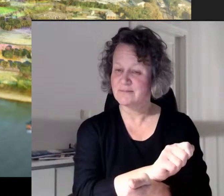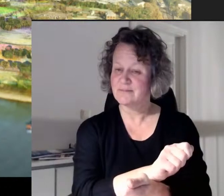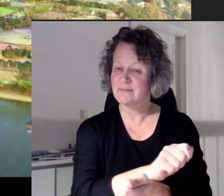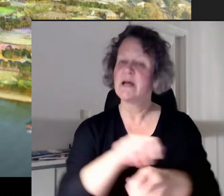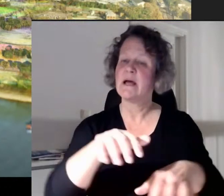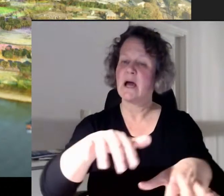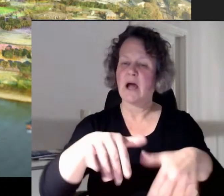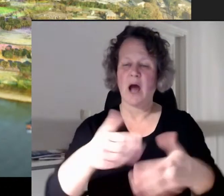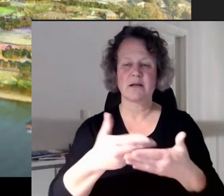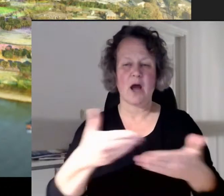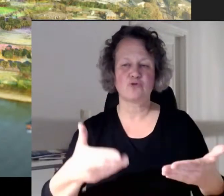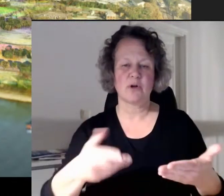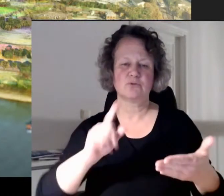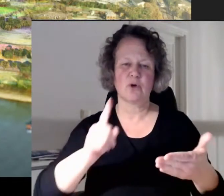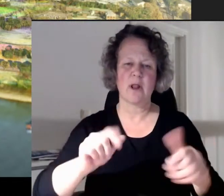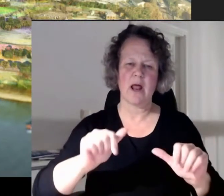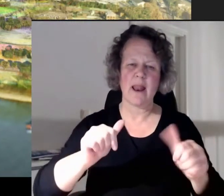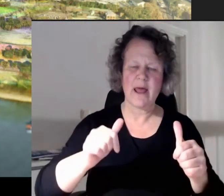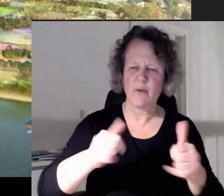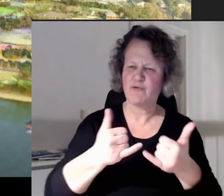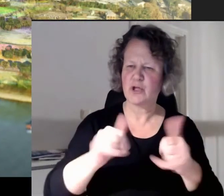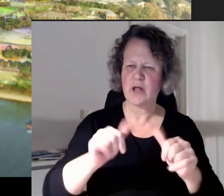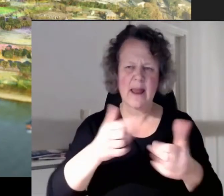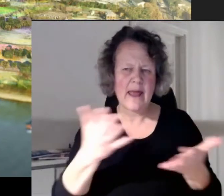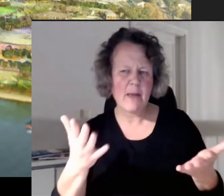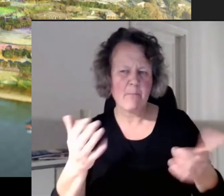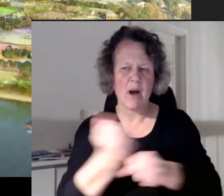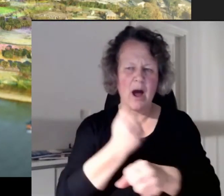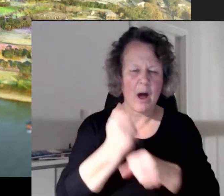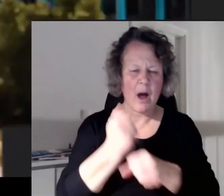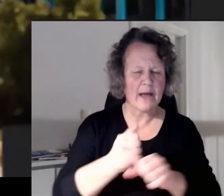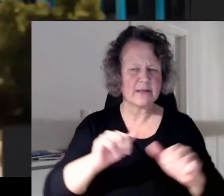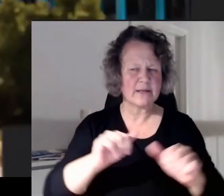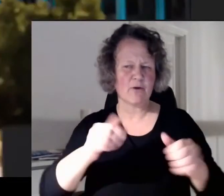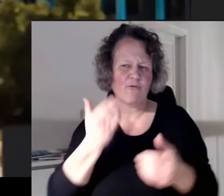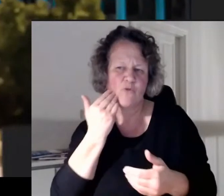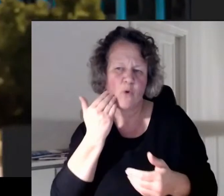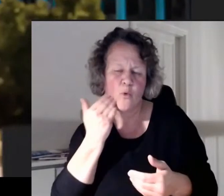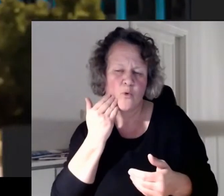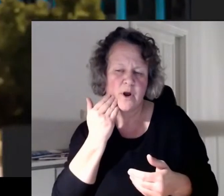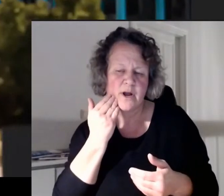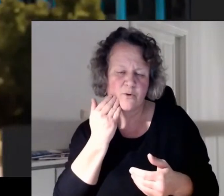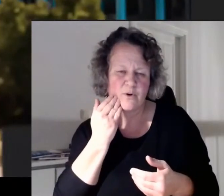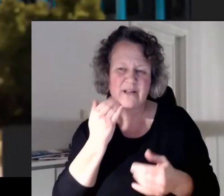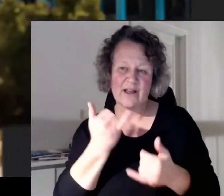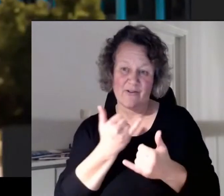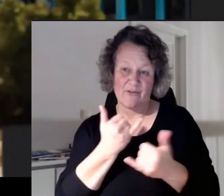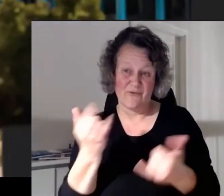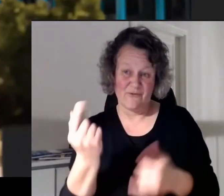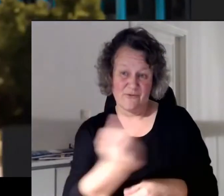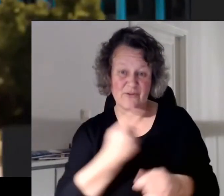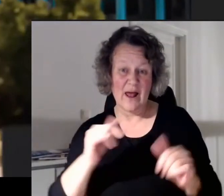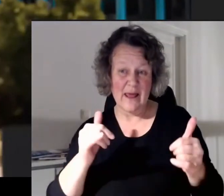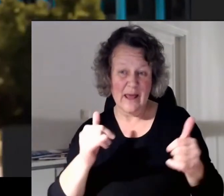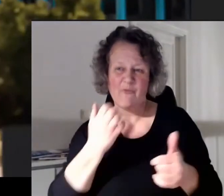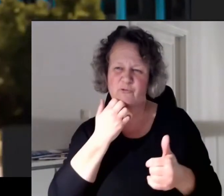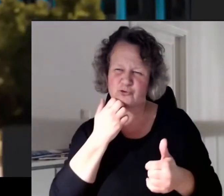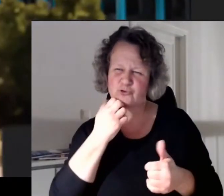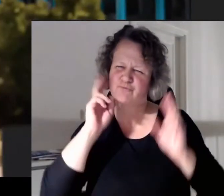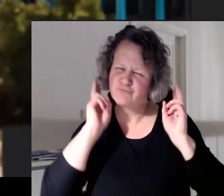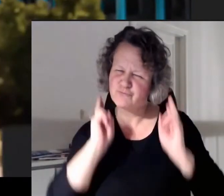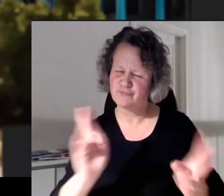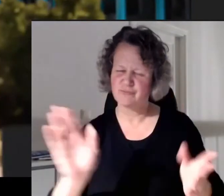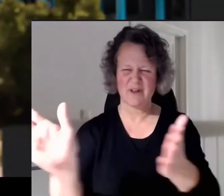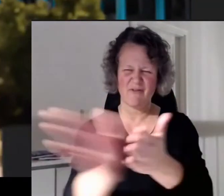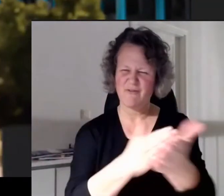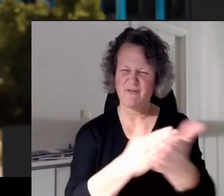should transform this garden exposition, how we live, how we work, how we reside, and for the way we live. We